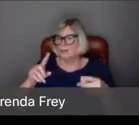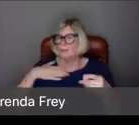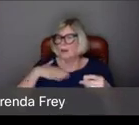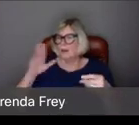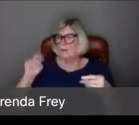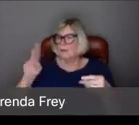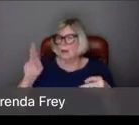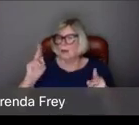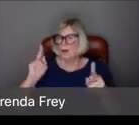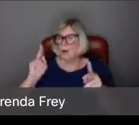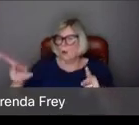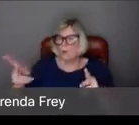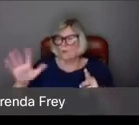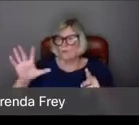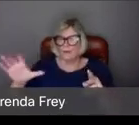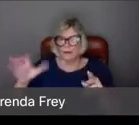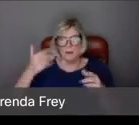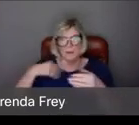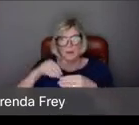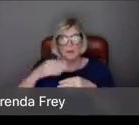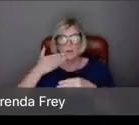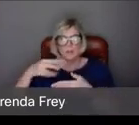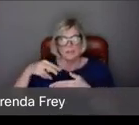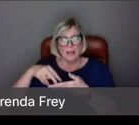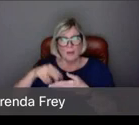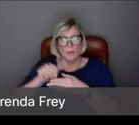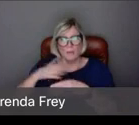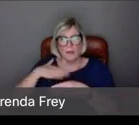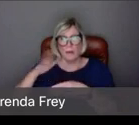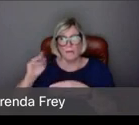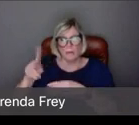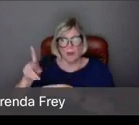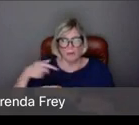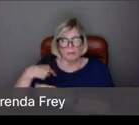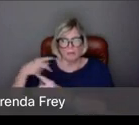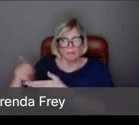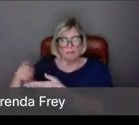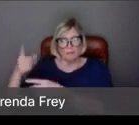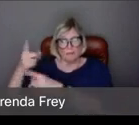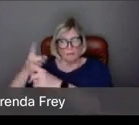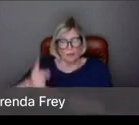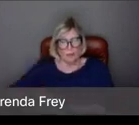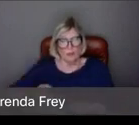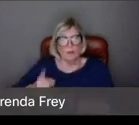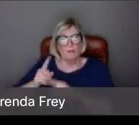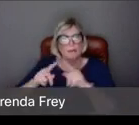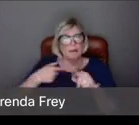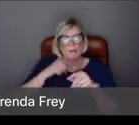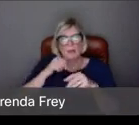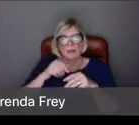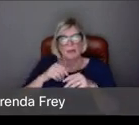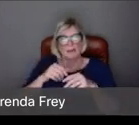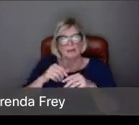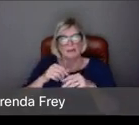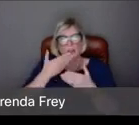loan 5, because I'm in good standing with my bank, with my loan with my bank, but I'm not in good